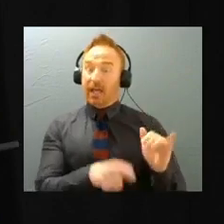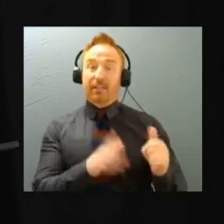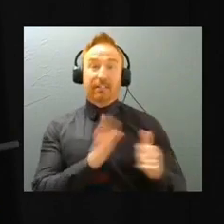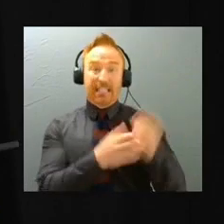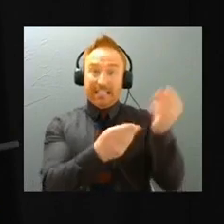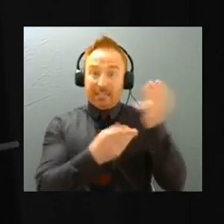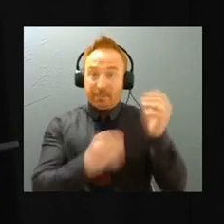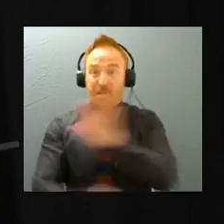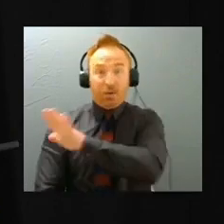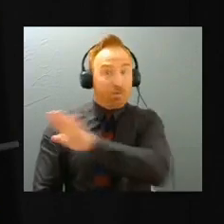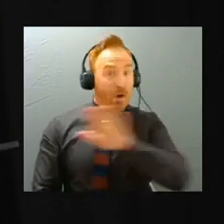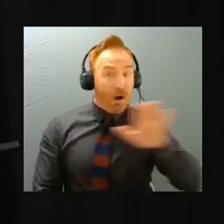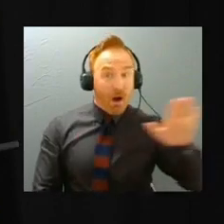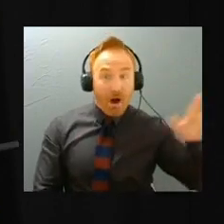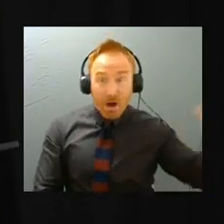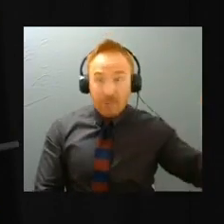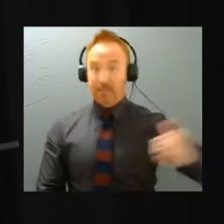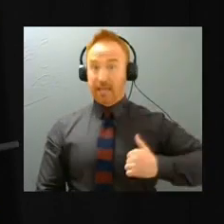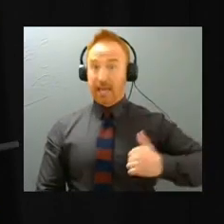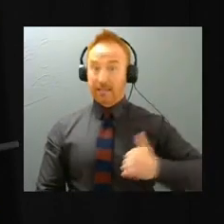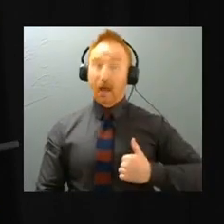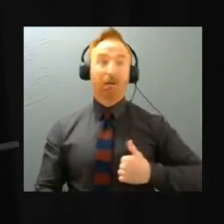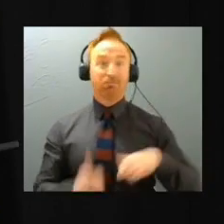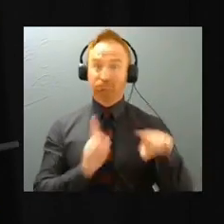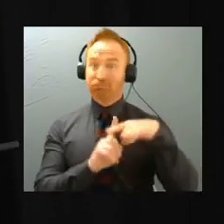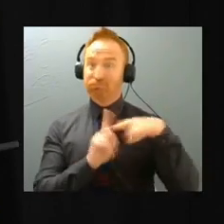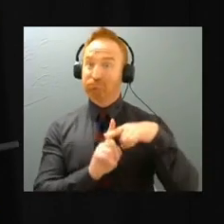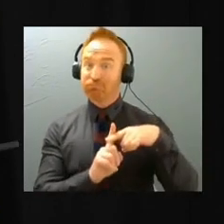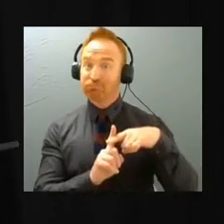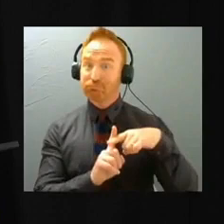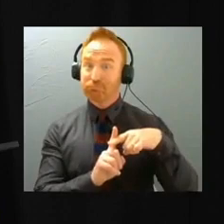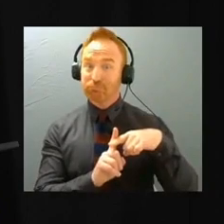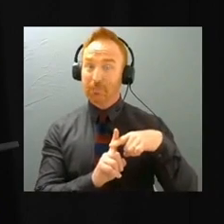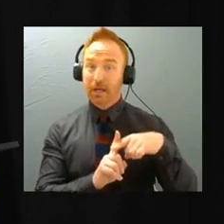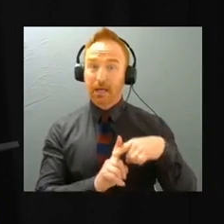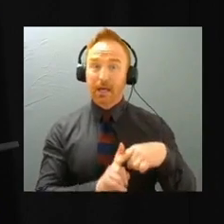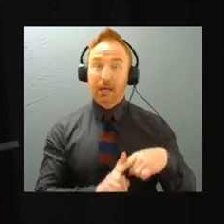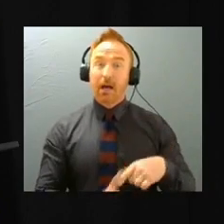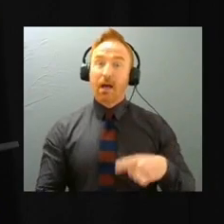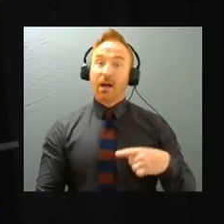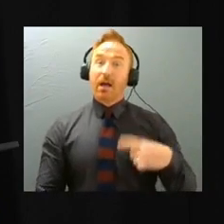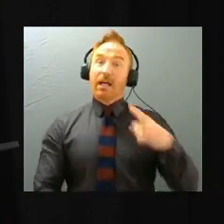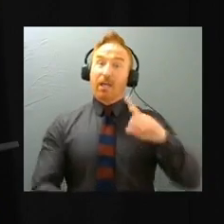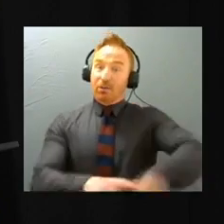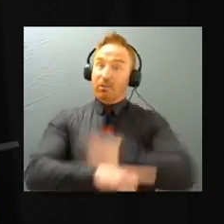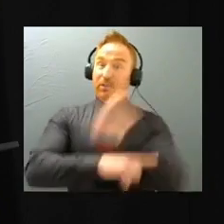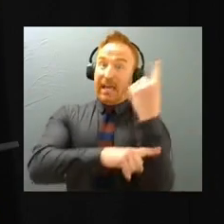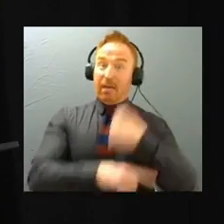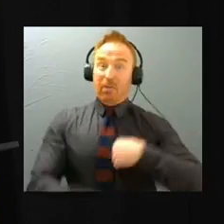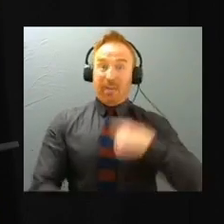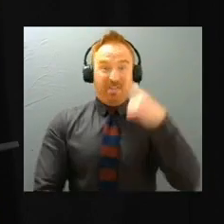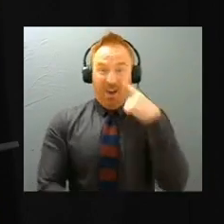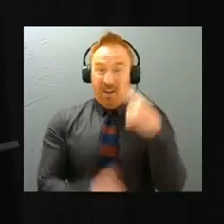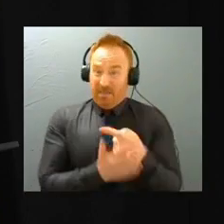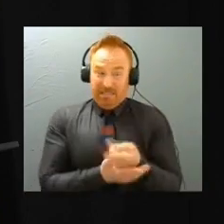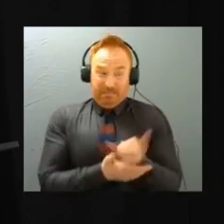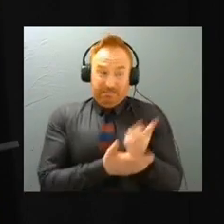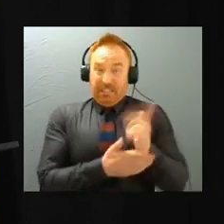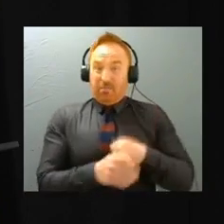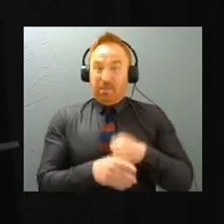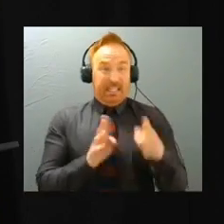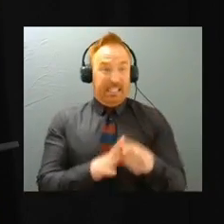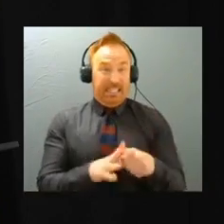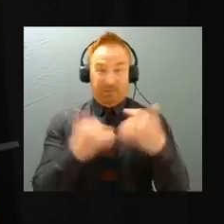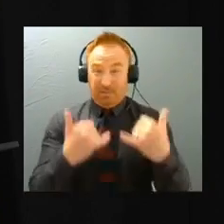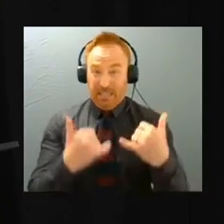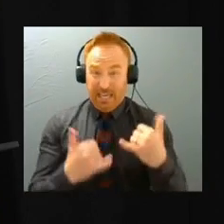country is promising. We are in a better position today than we thought we ever could have been even a few short weeks ago. We